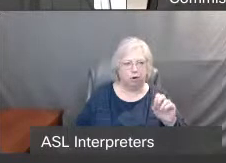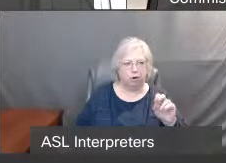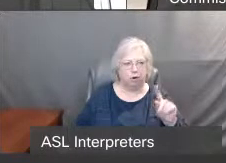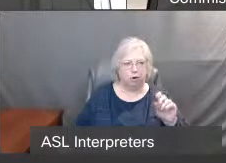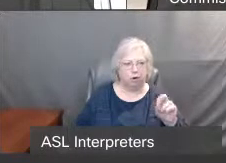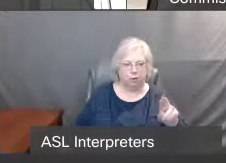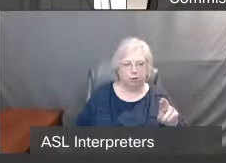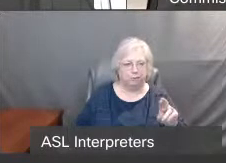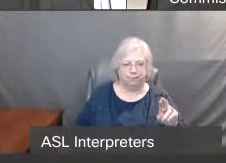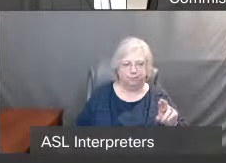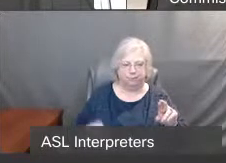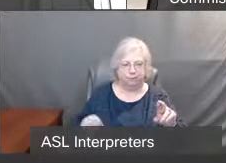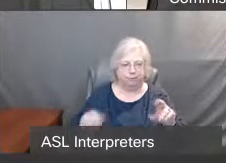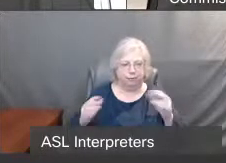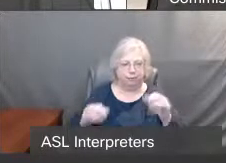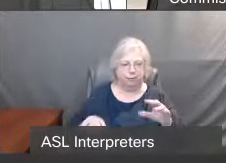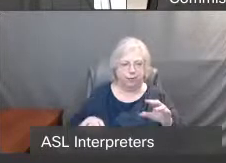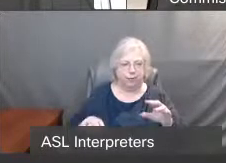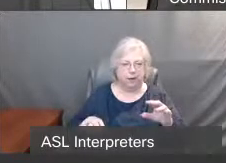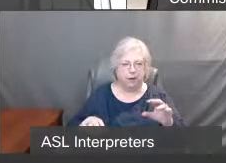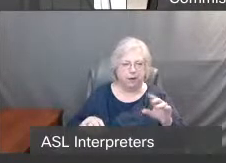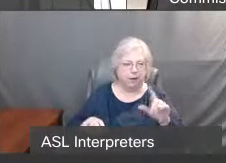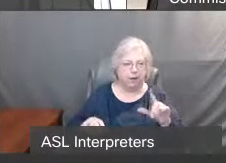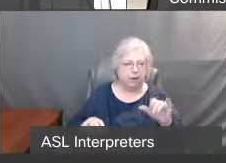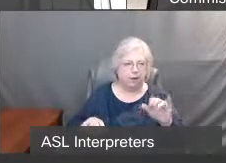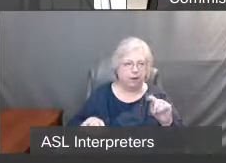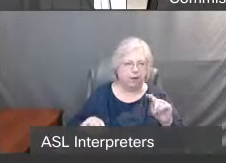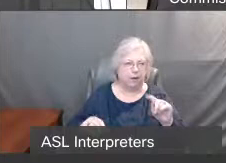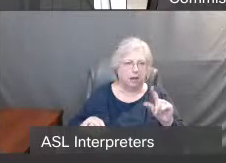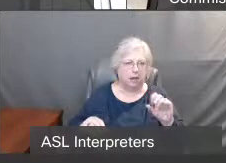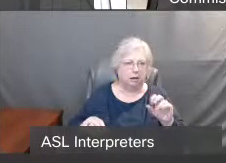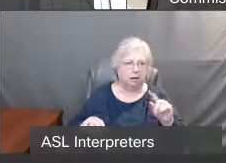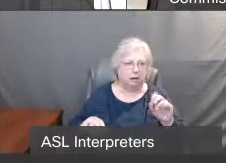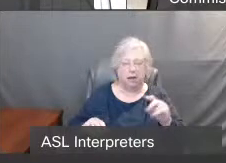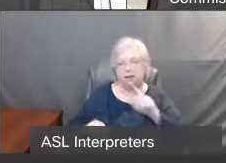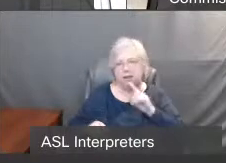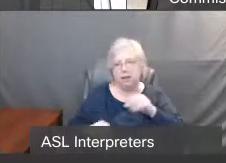Okay, and Lee Littleton. He's in the room. Okay.